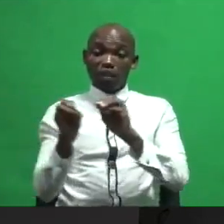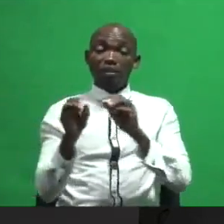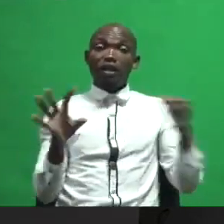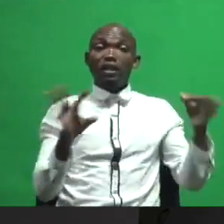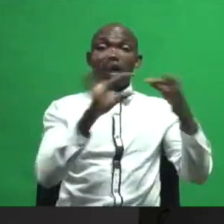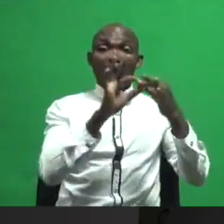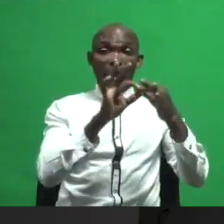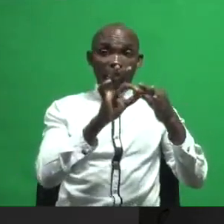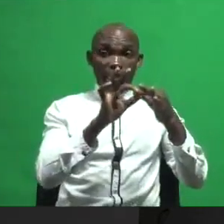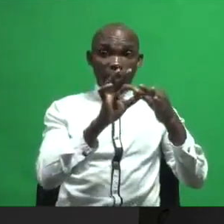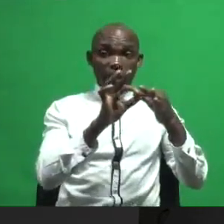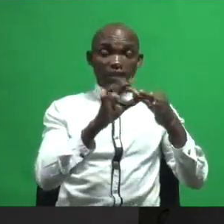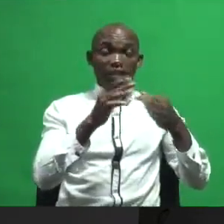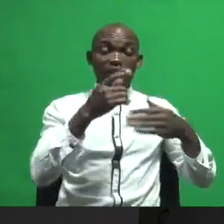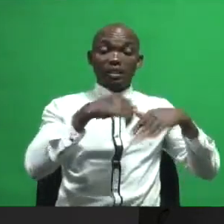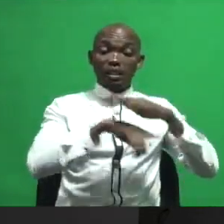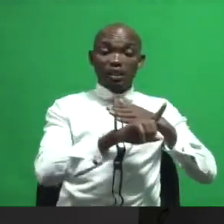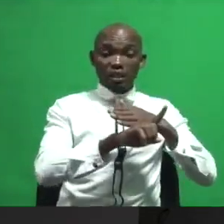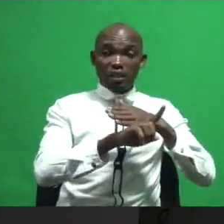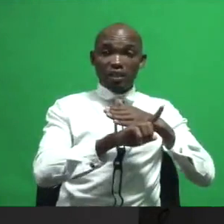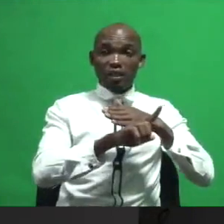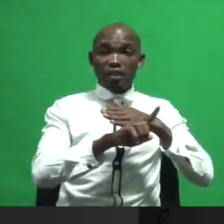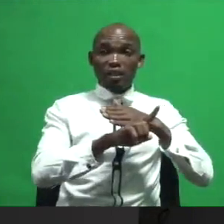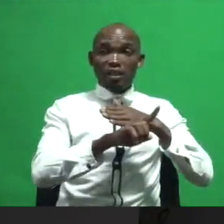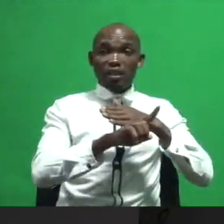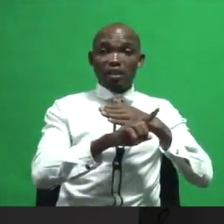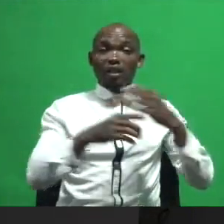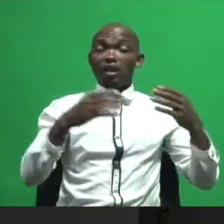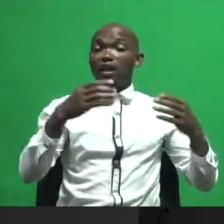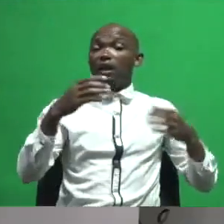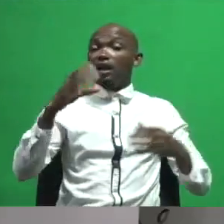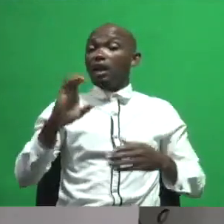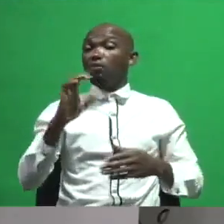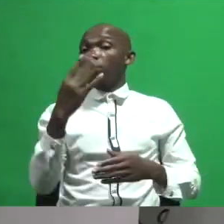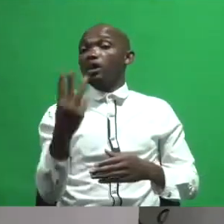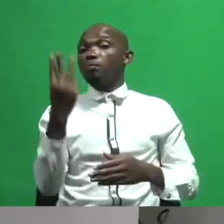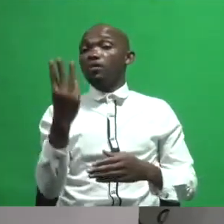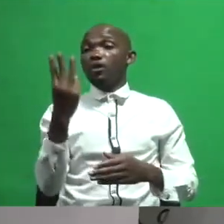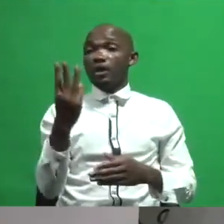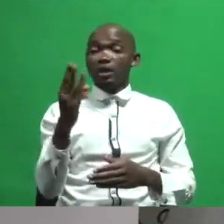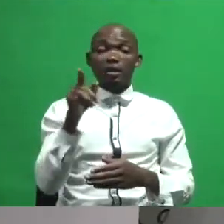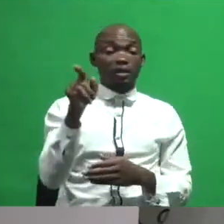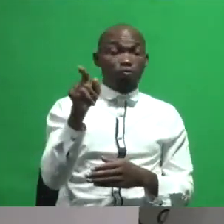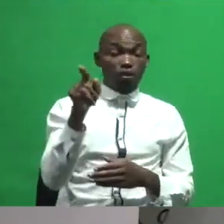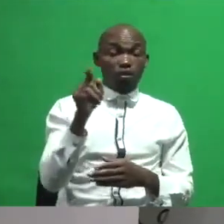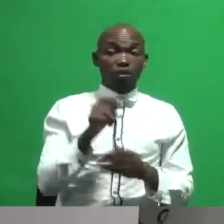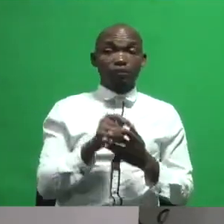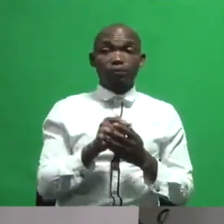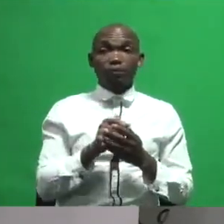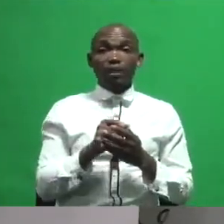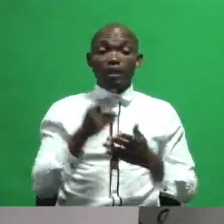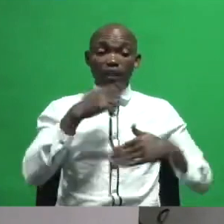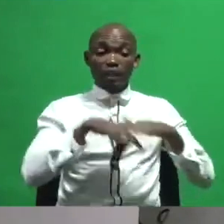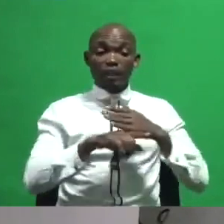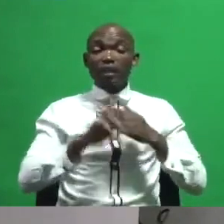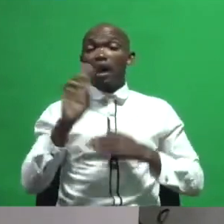to detach this group, alkyl group, to the carbon number 3, which is this one.